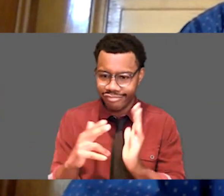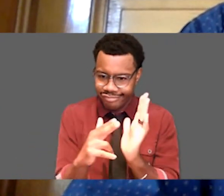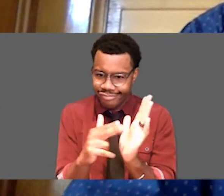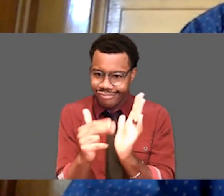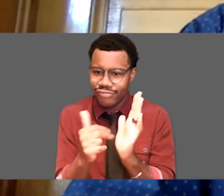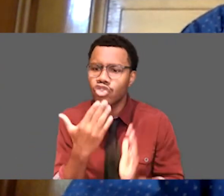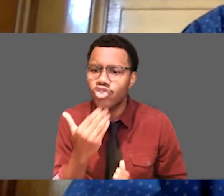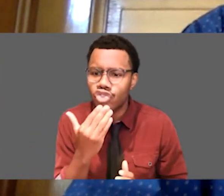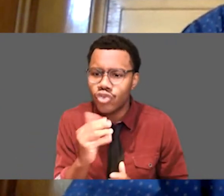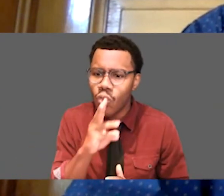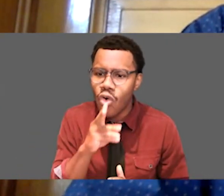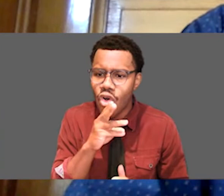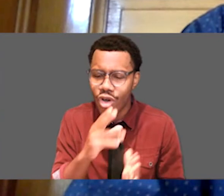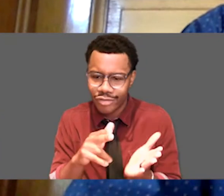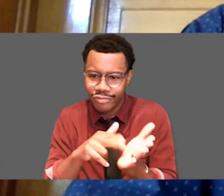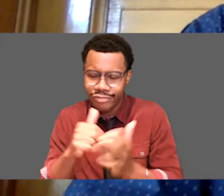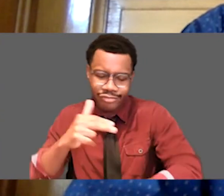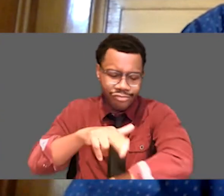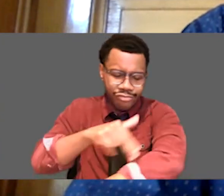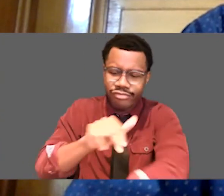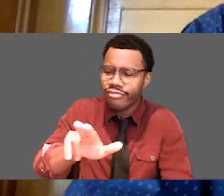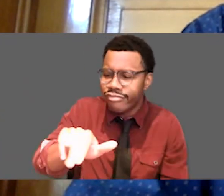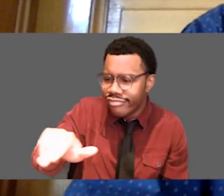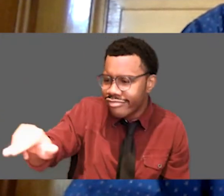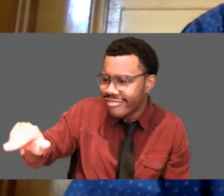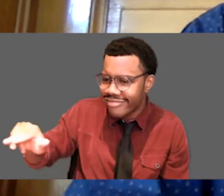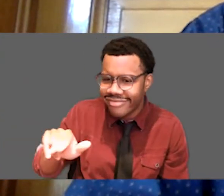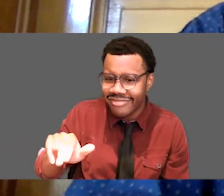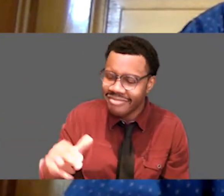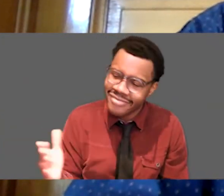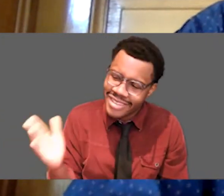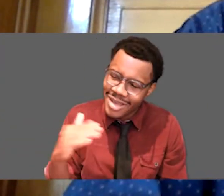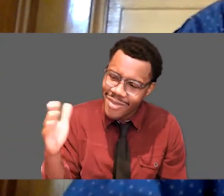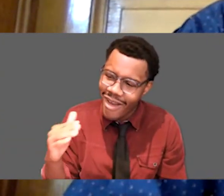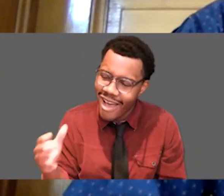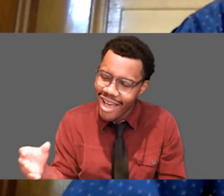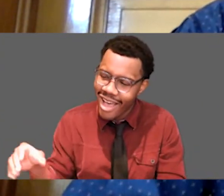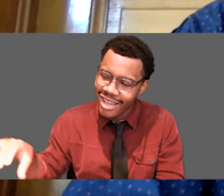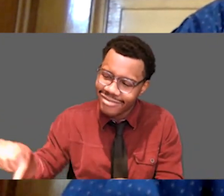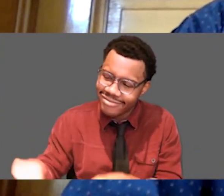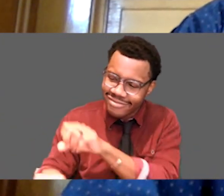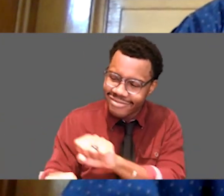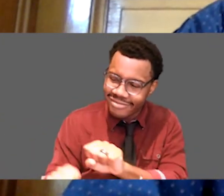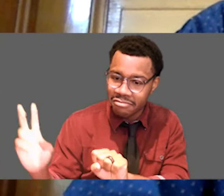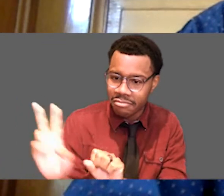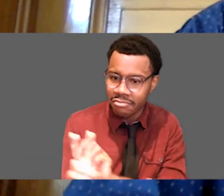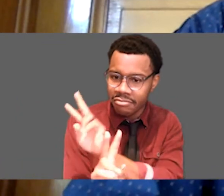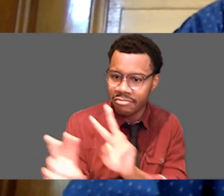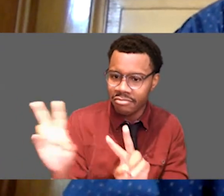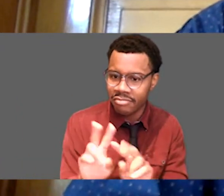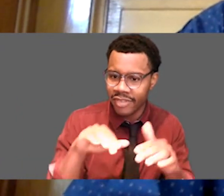kids, then grabbed their wrists and walked them two by two into the butterfly room.